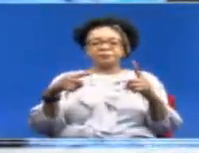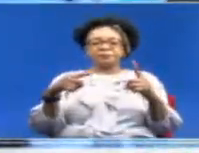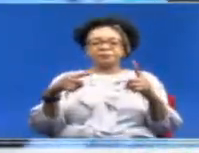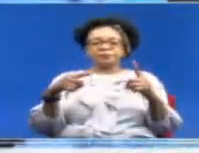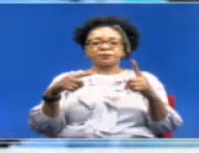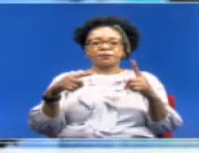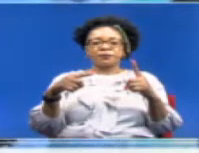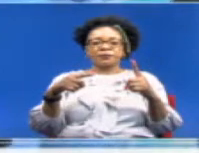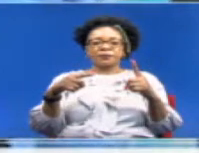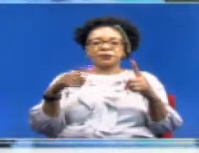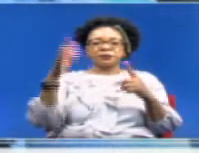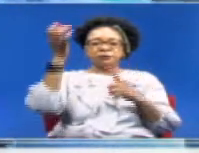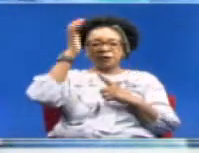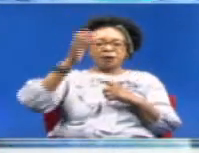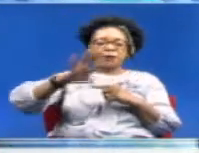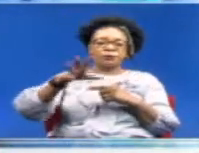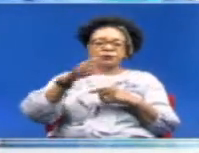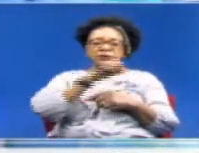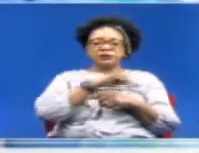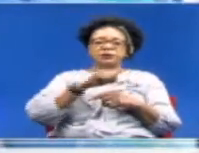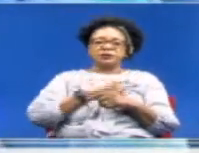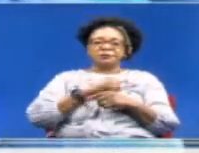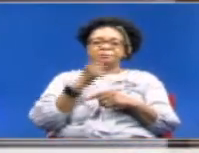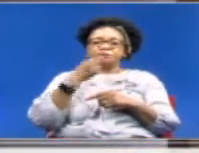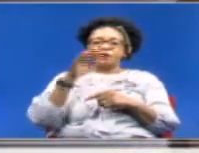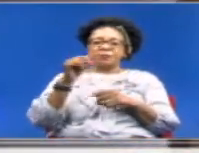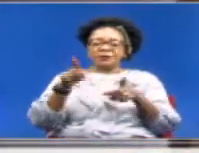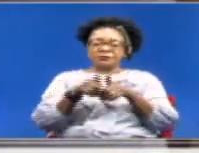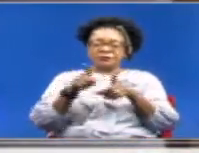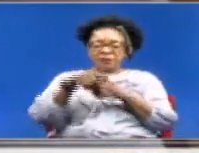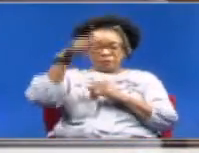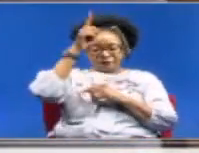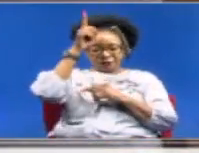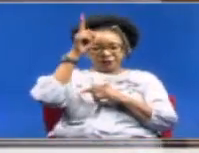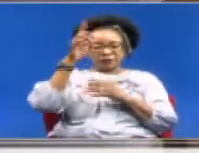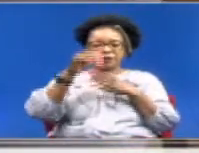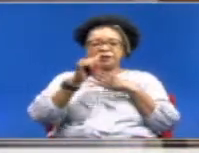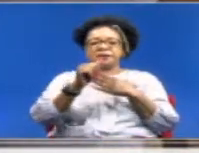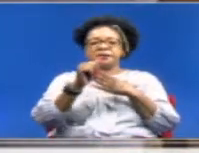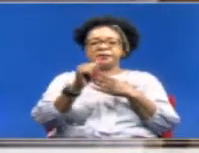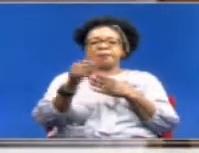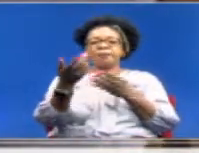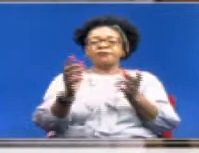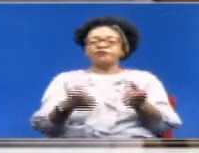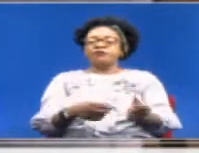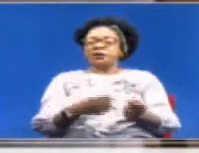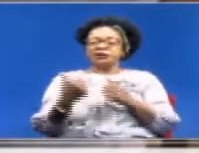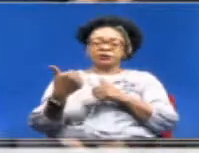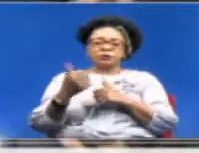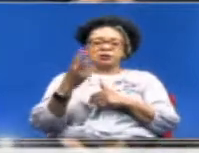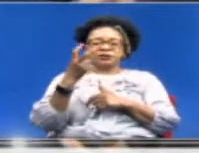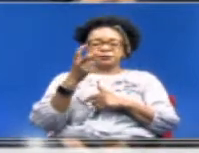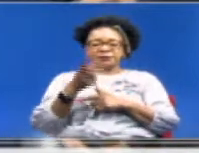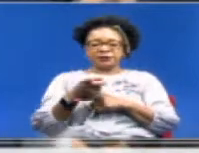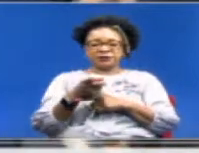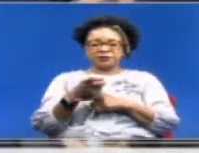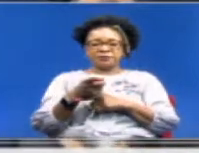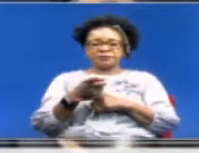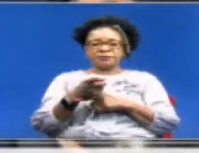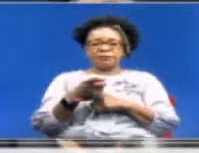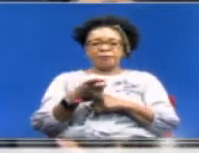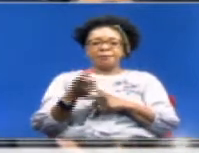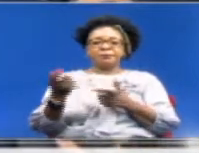Kakamega County Senator Boni Halwale, who hails from the same village, had led an operation to flush out the suspects. She has been